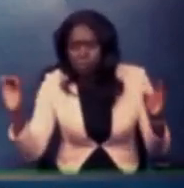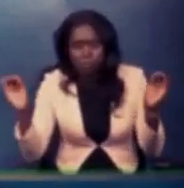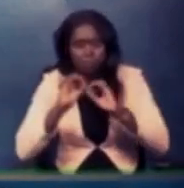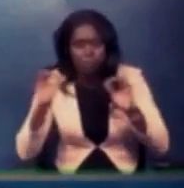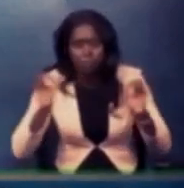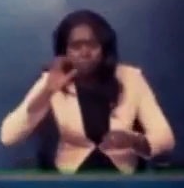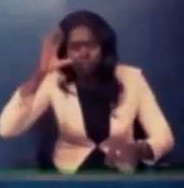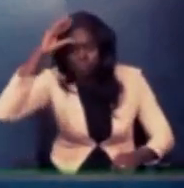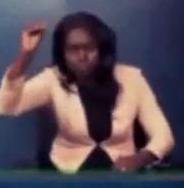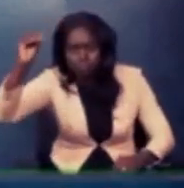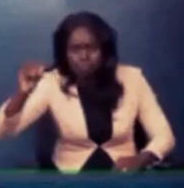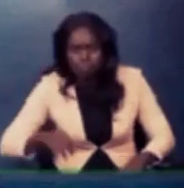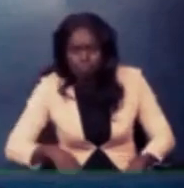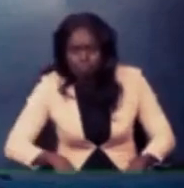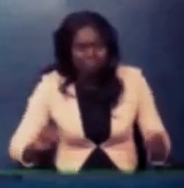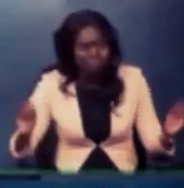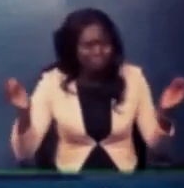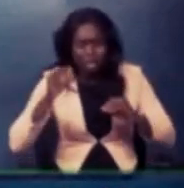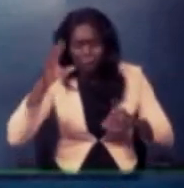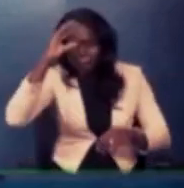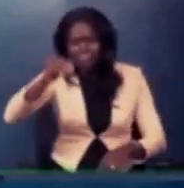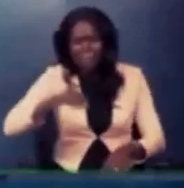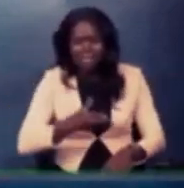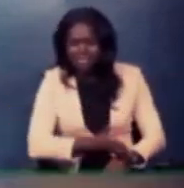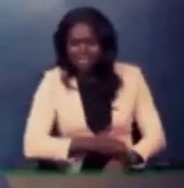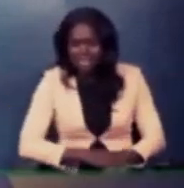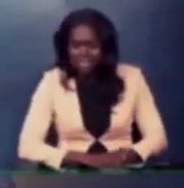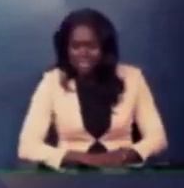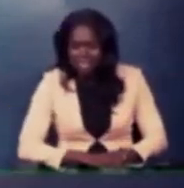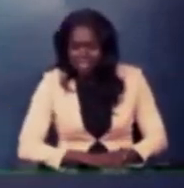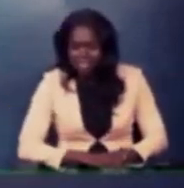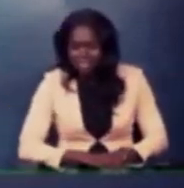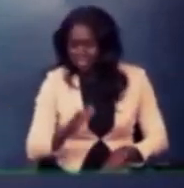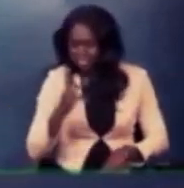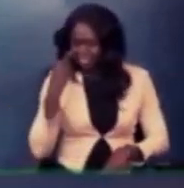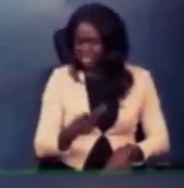made the host of the Syrians to hear a sound.